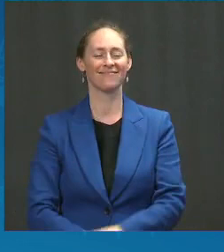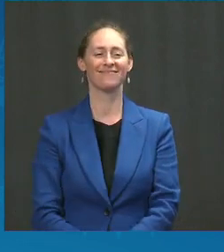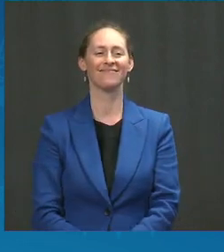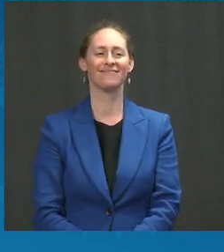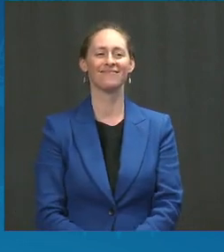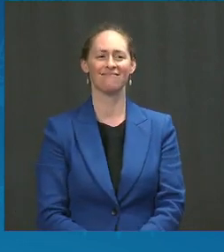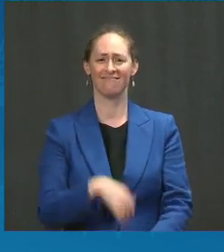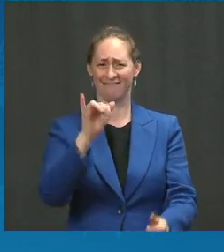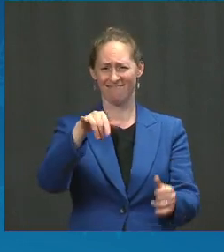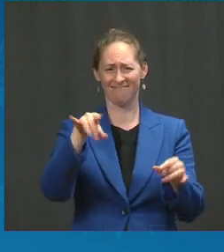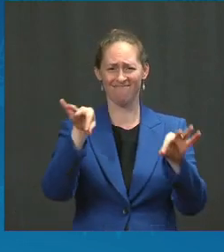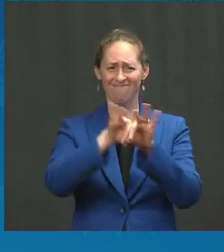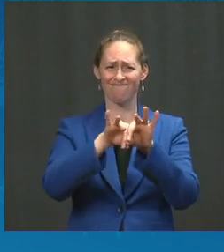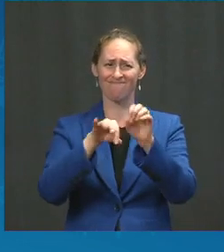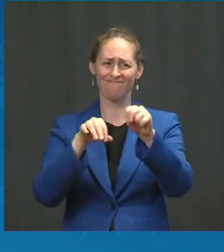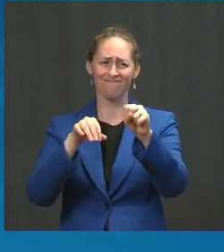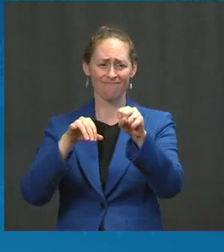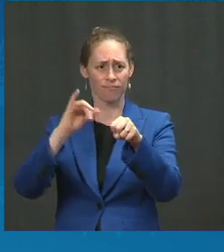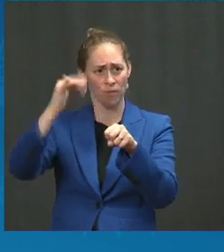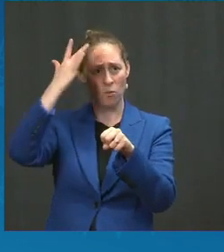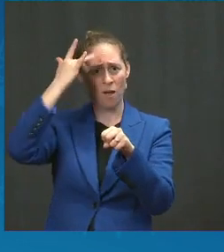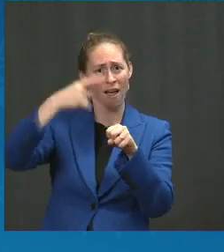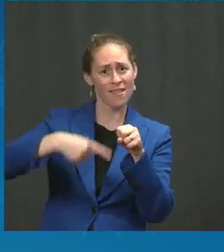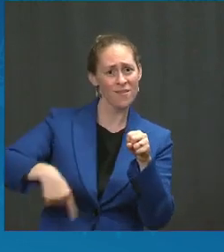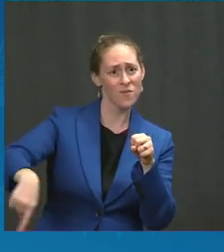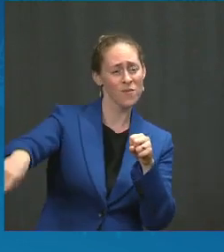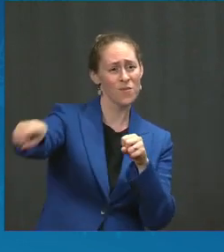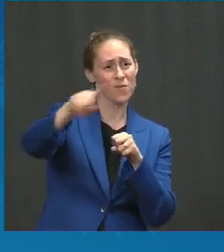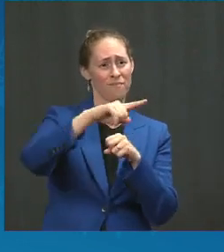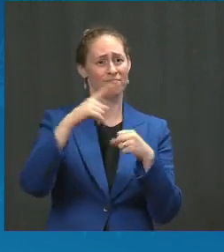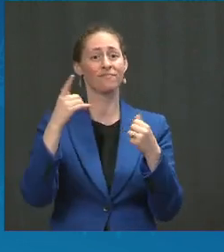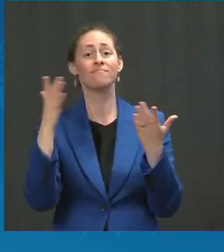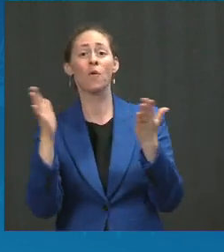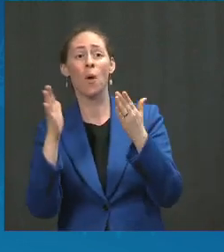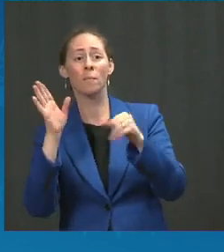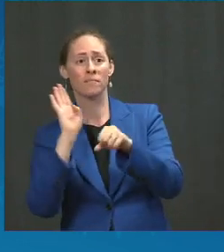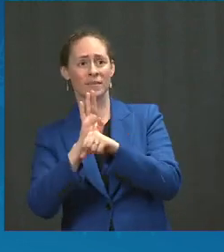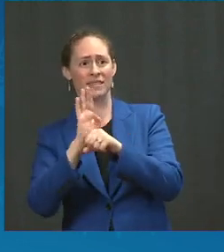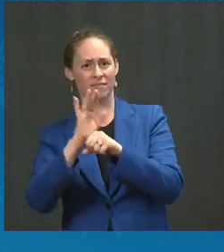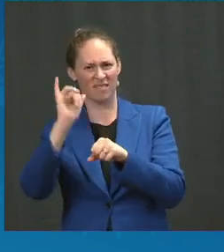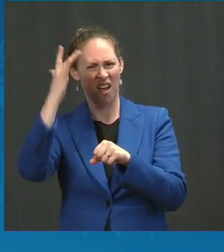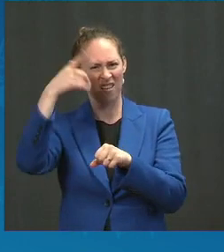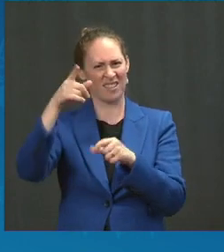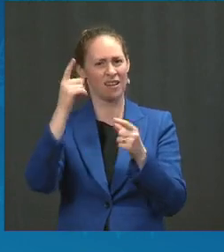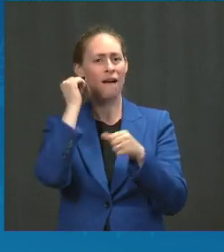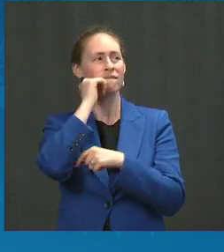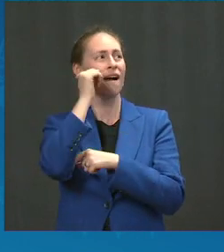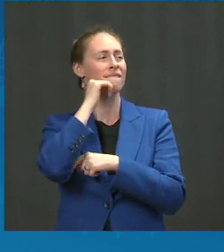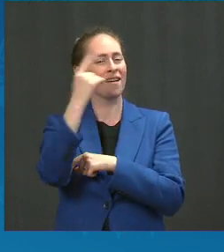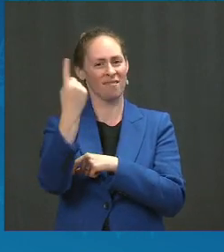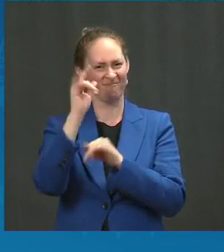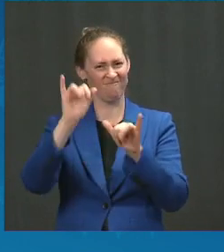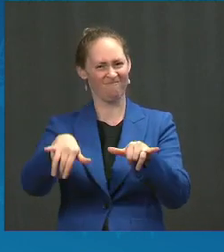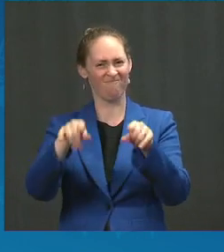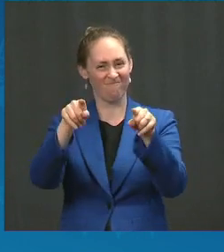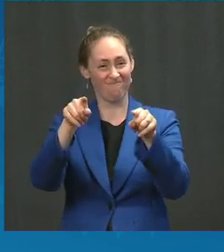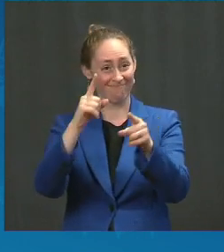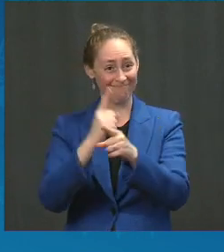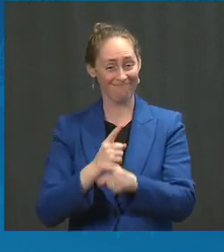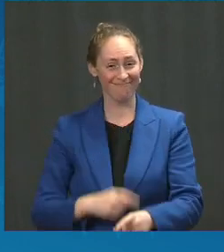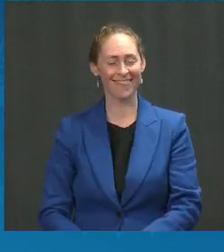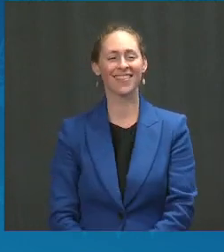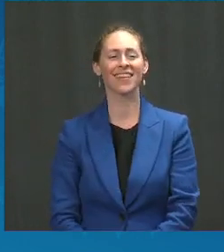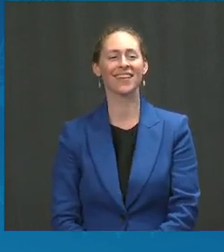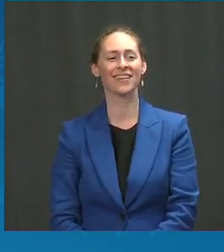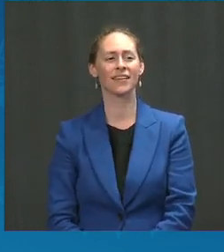anything what you and what everyone as a small business, what you do. Again, in addition to employing half of the private sector workers